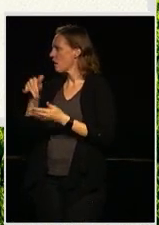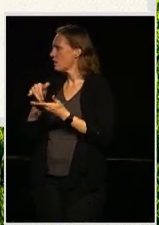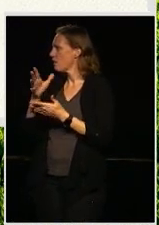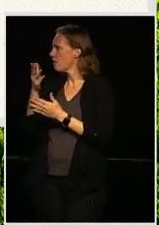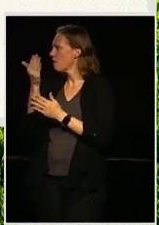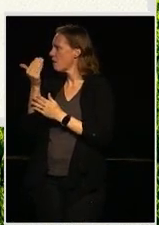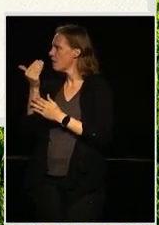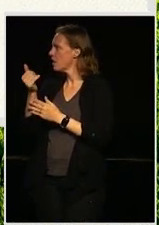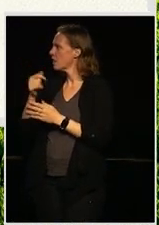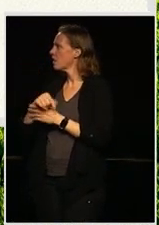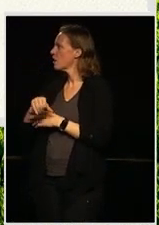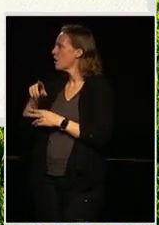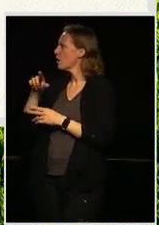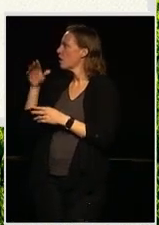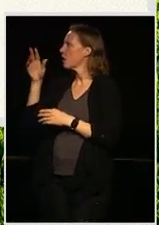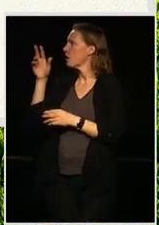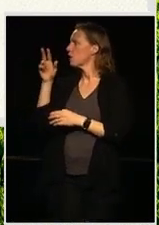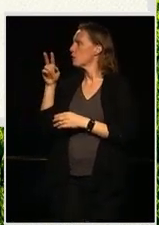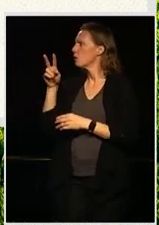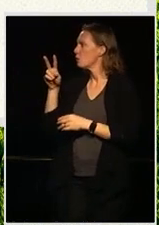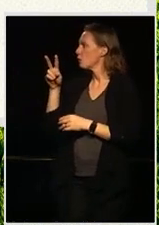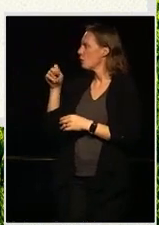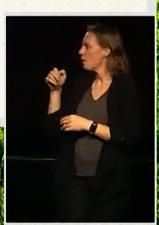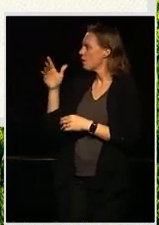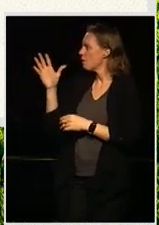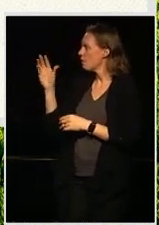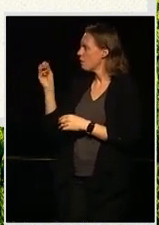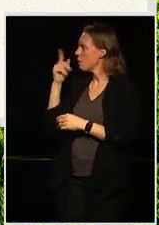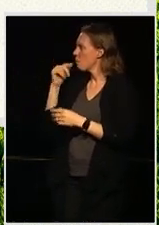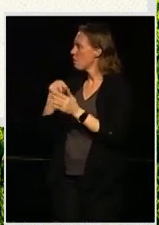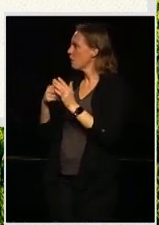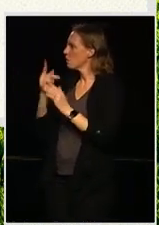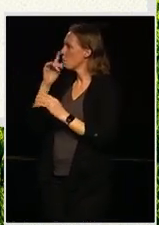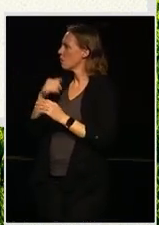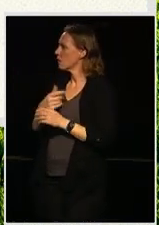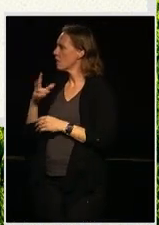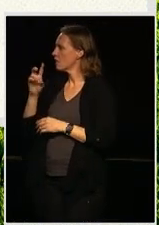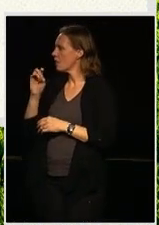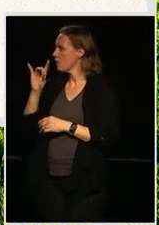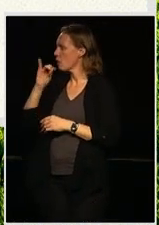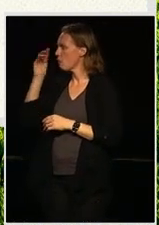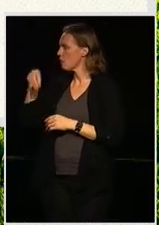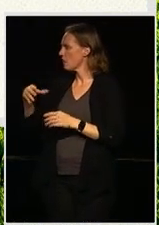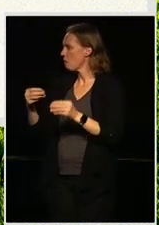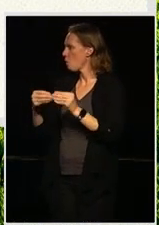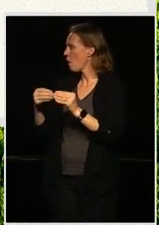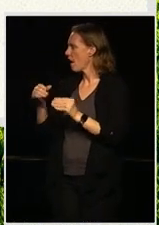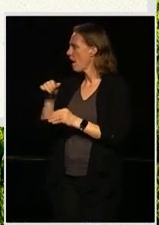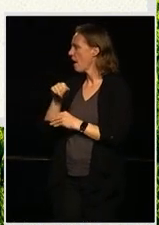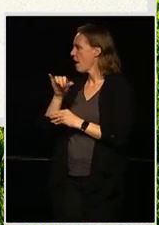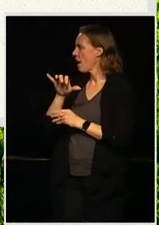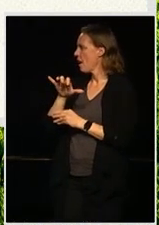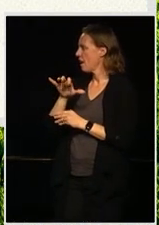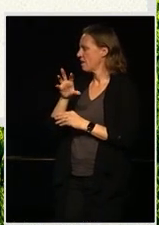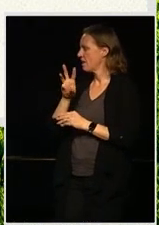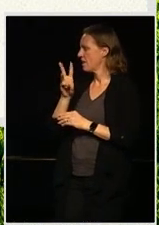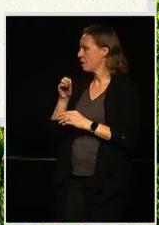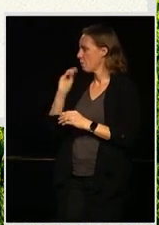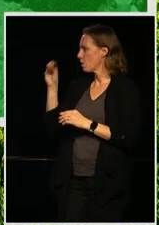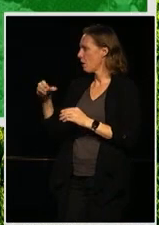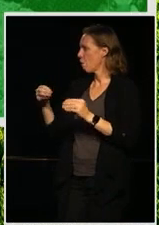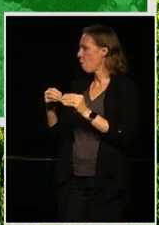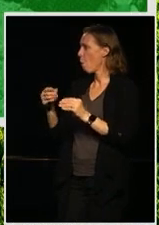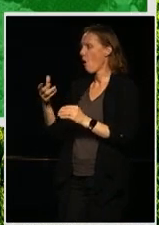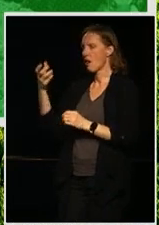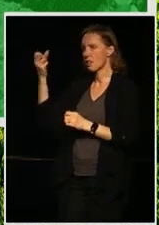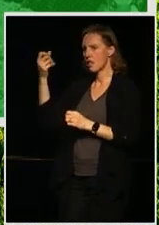Earth reached to 9 billion people. It means we need 73% more meat and 60% more dairy product.